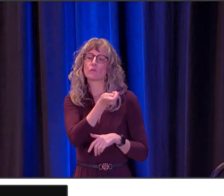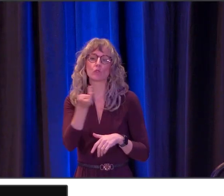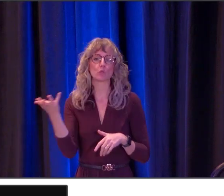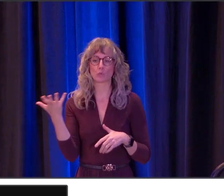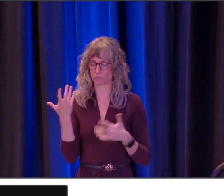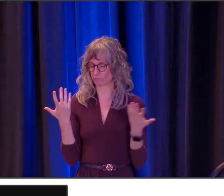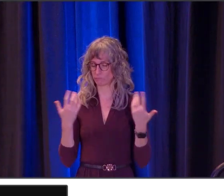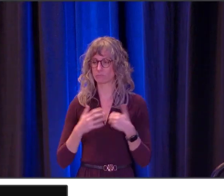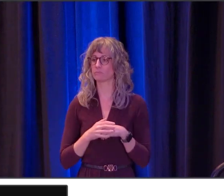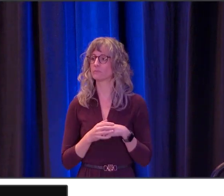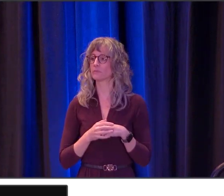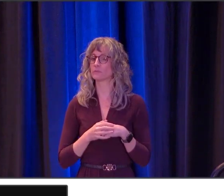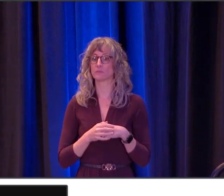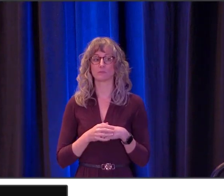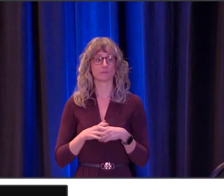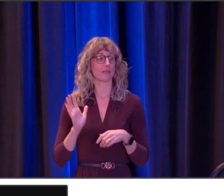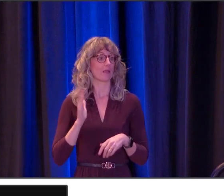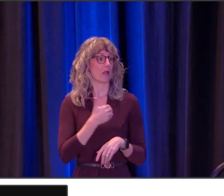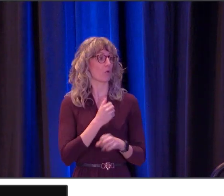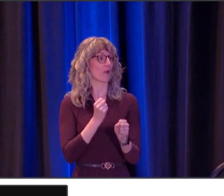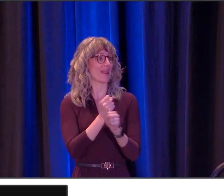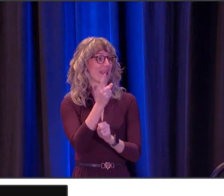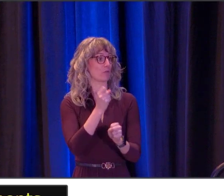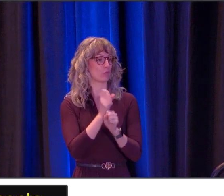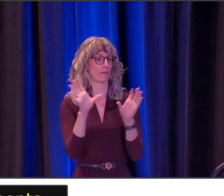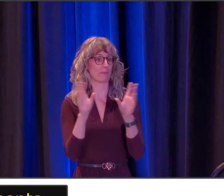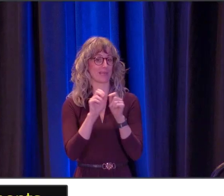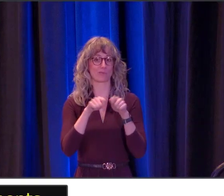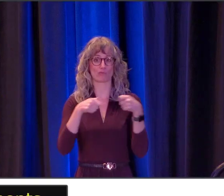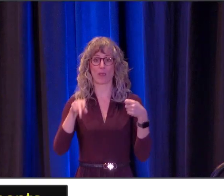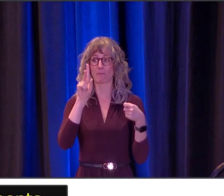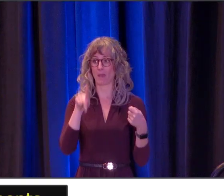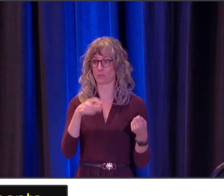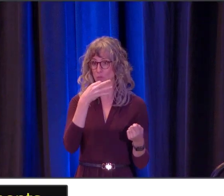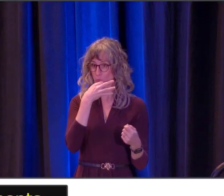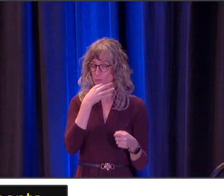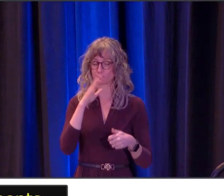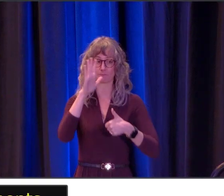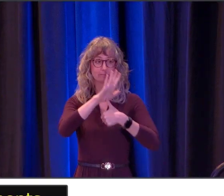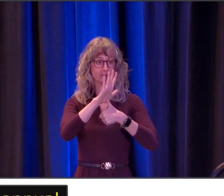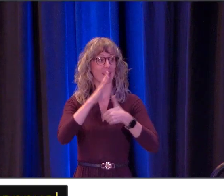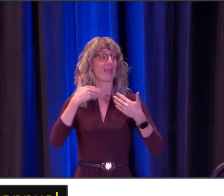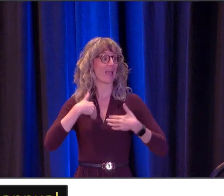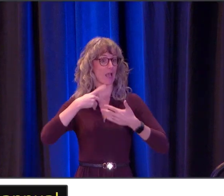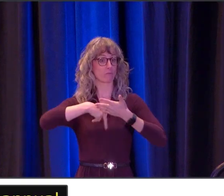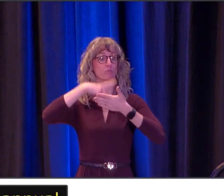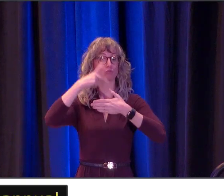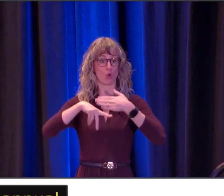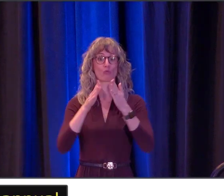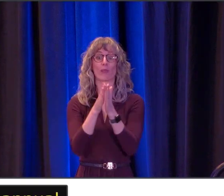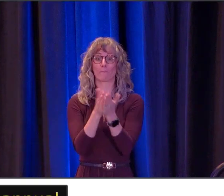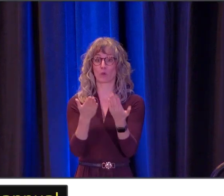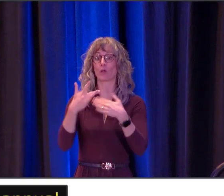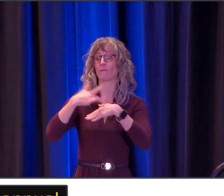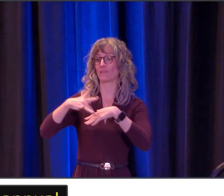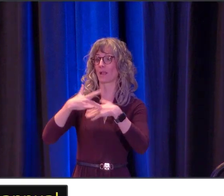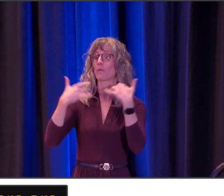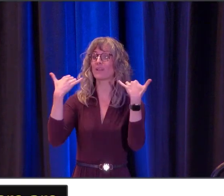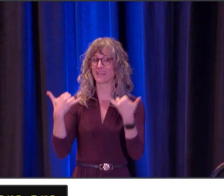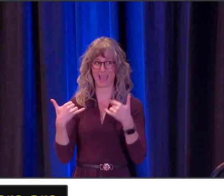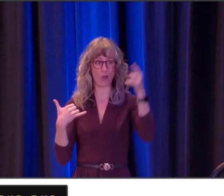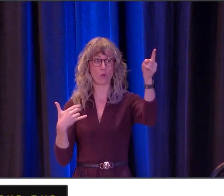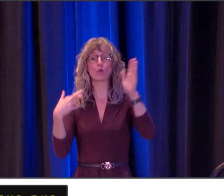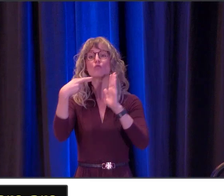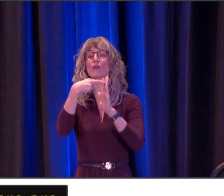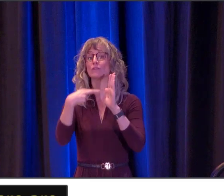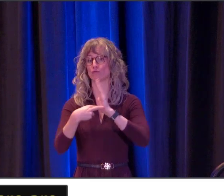end of our annual meeting. So the first one is that there are programs available for attendees near the registration. So please